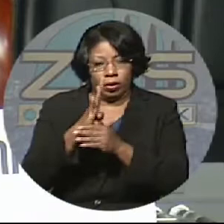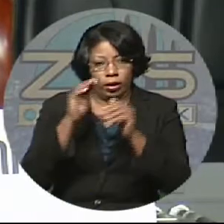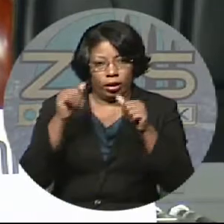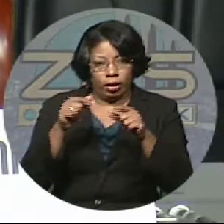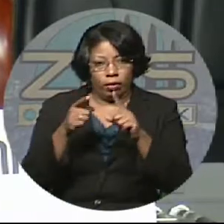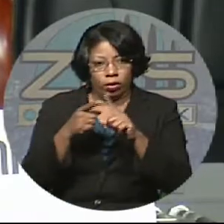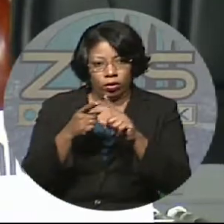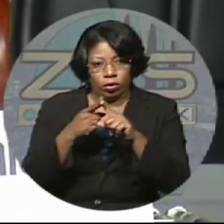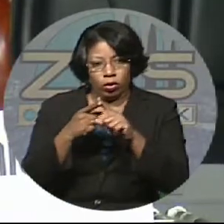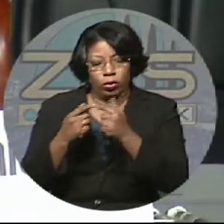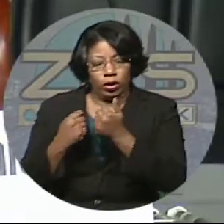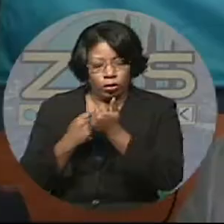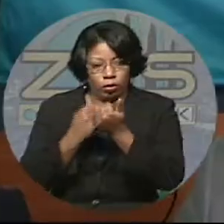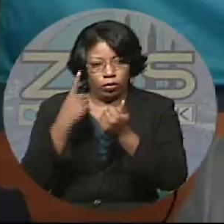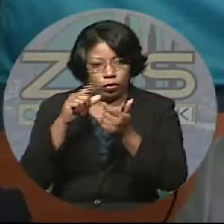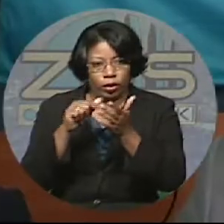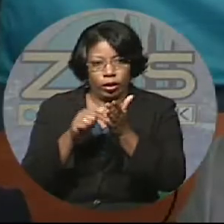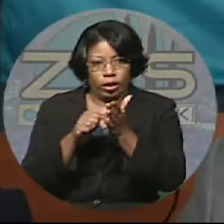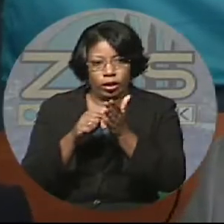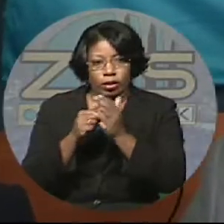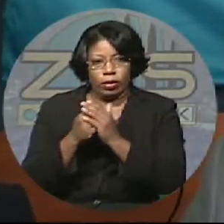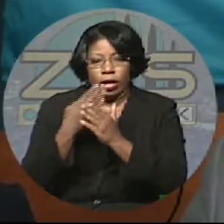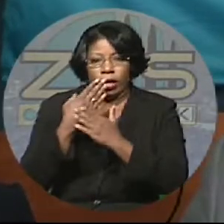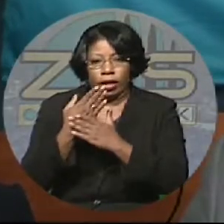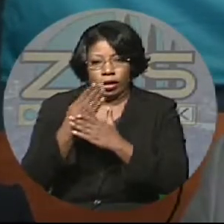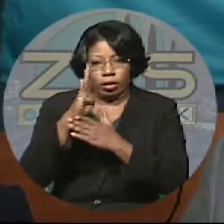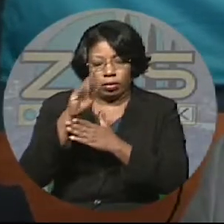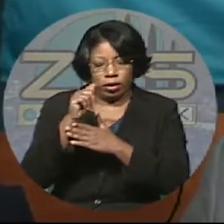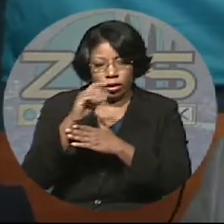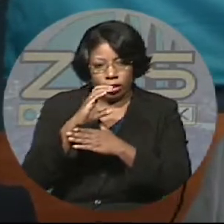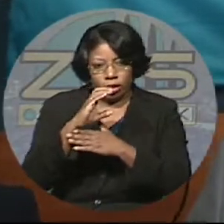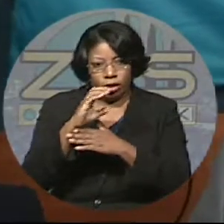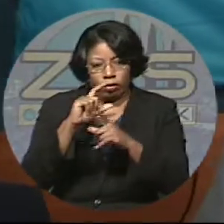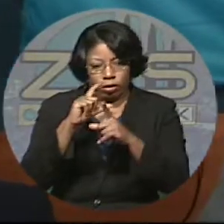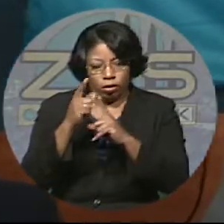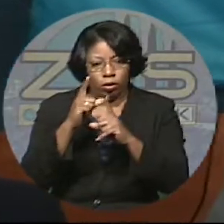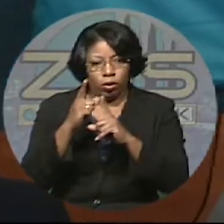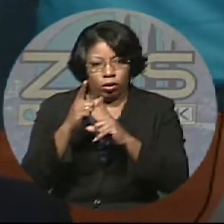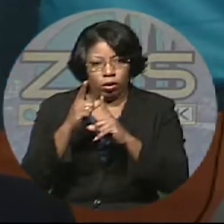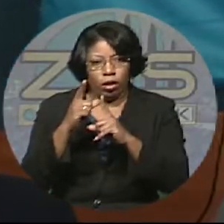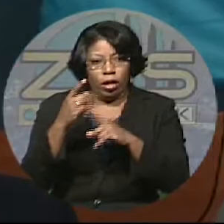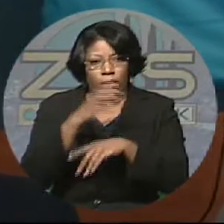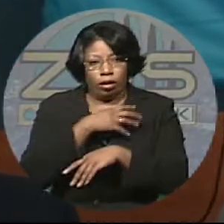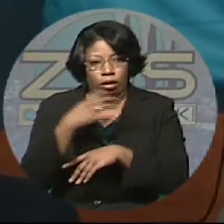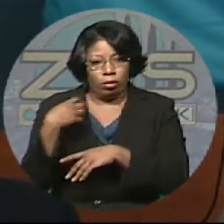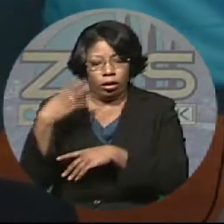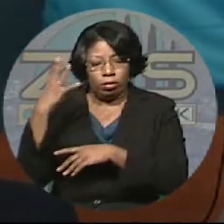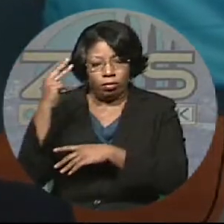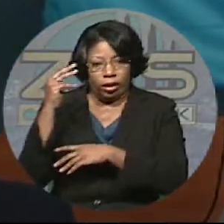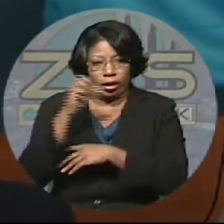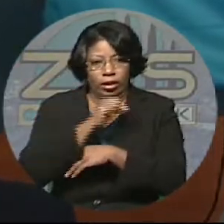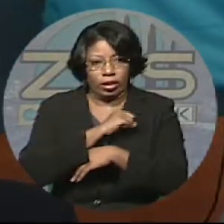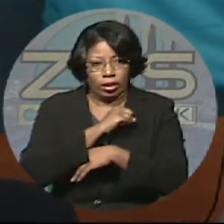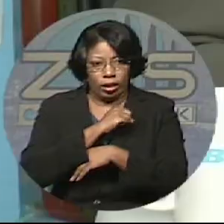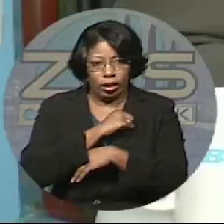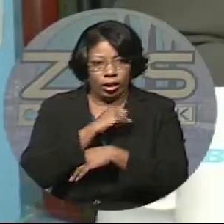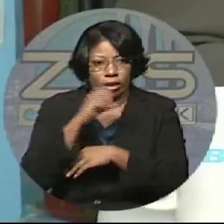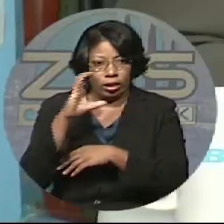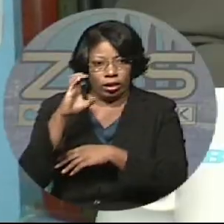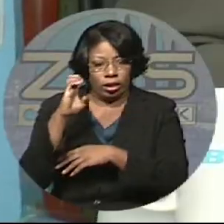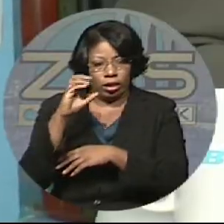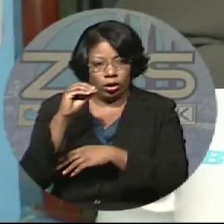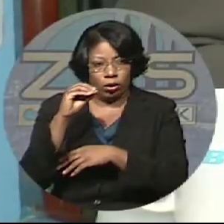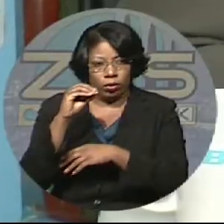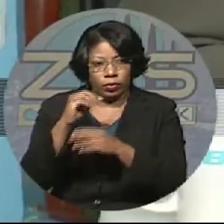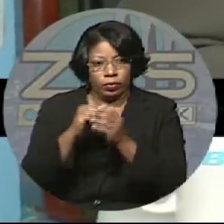the title sponsor for this. Thanking BTC on behalf of the local organizing committee was Mike Sands, CEO and Vice Chairman.